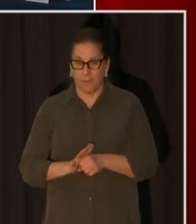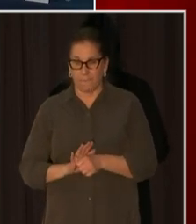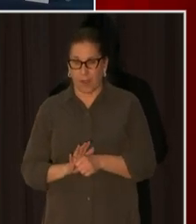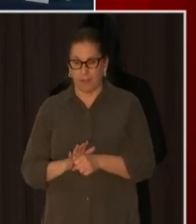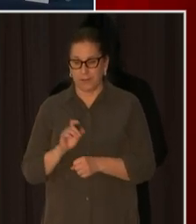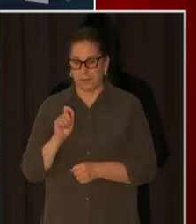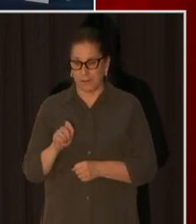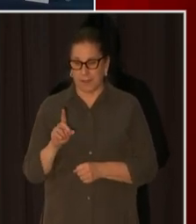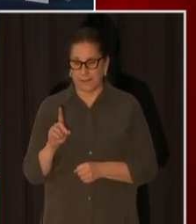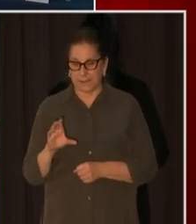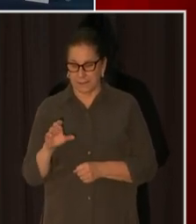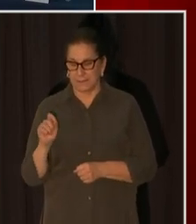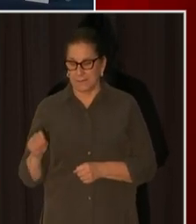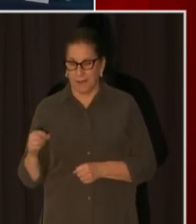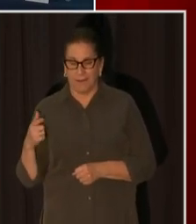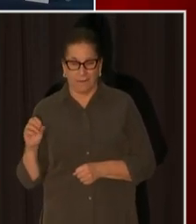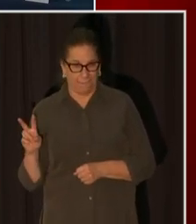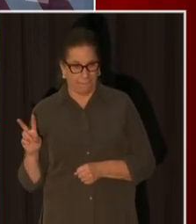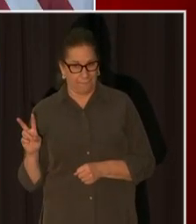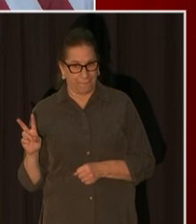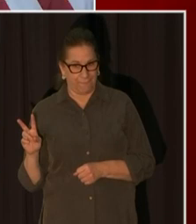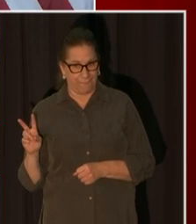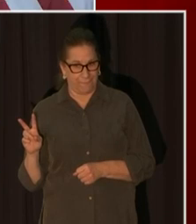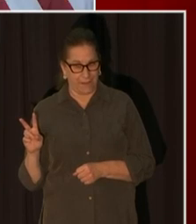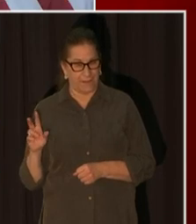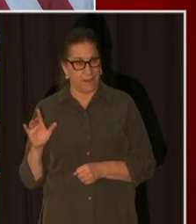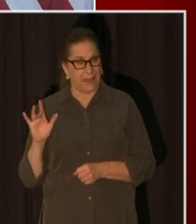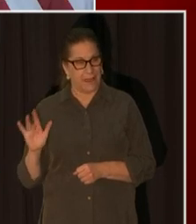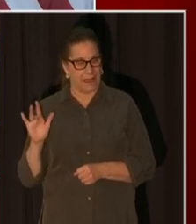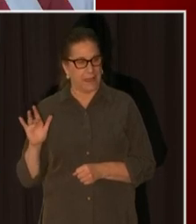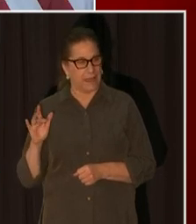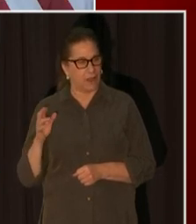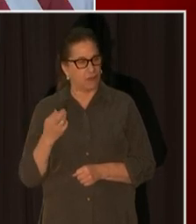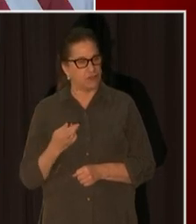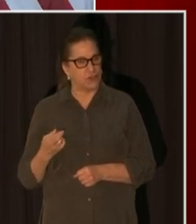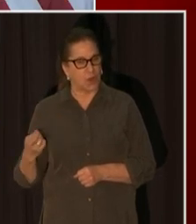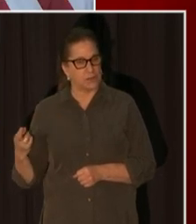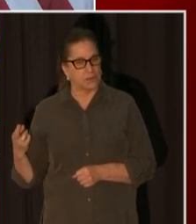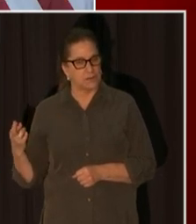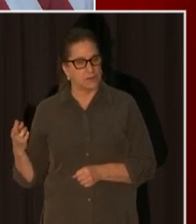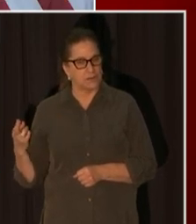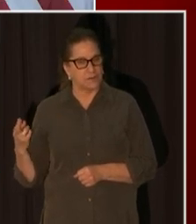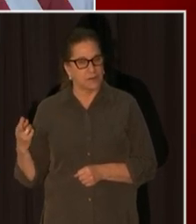prior to COVID-19, you could receive